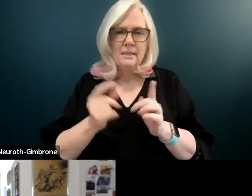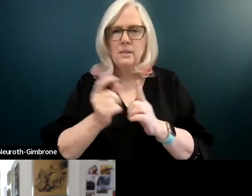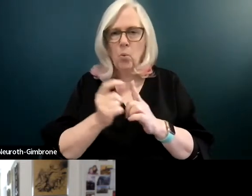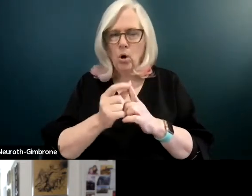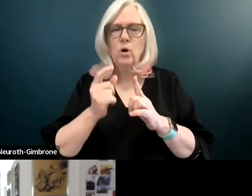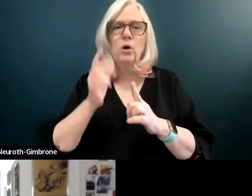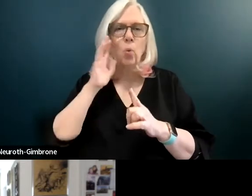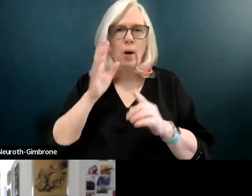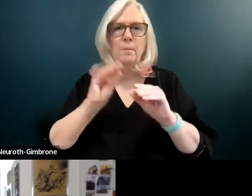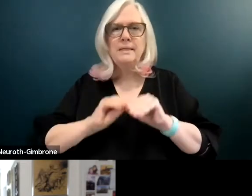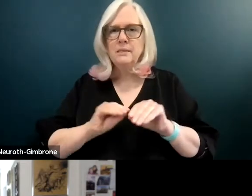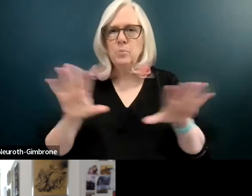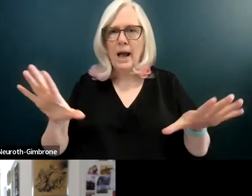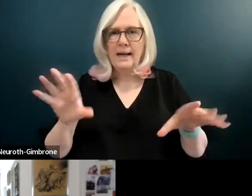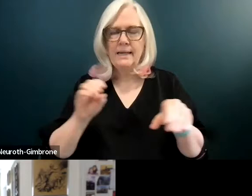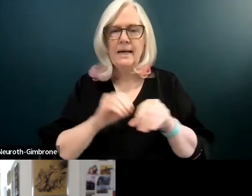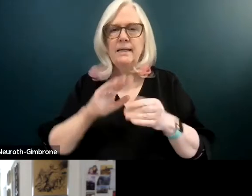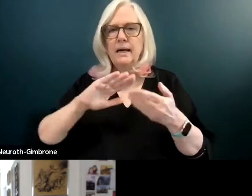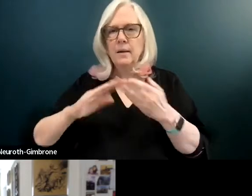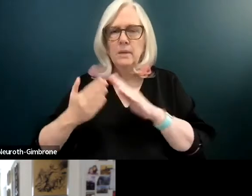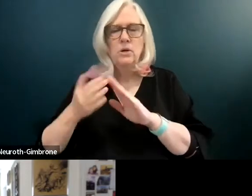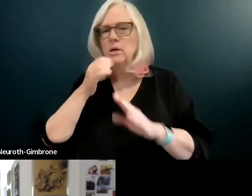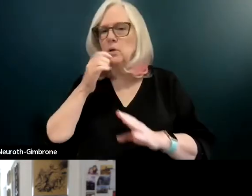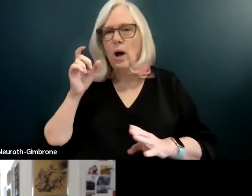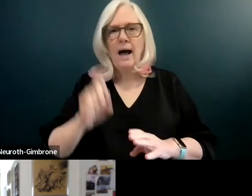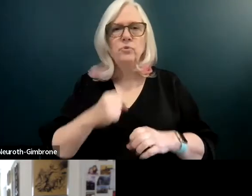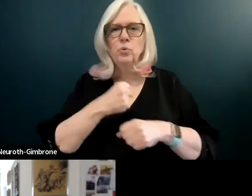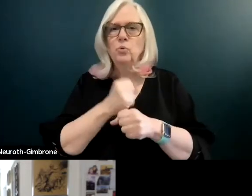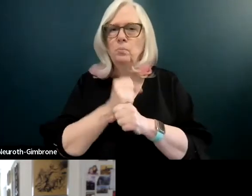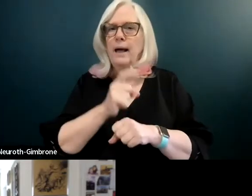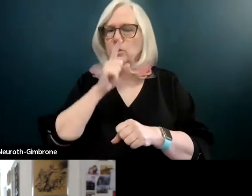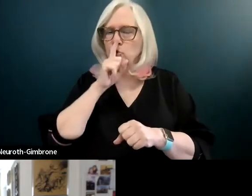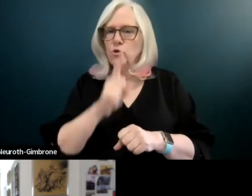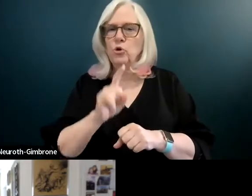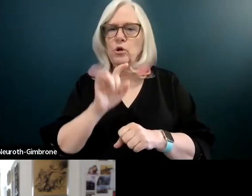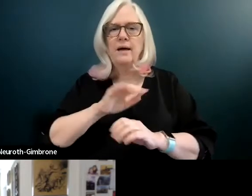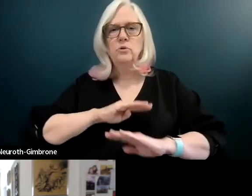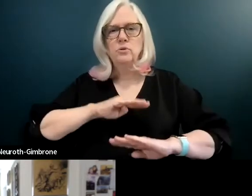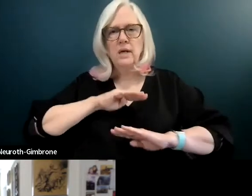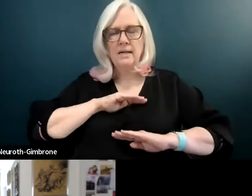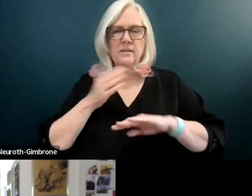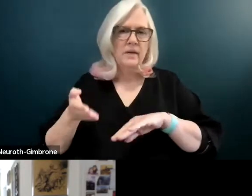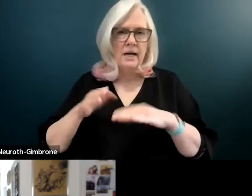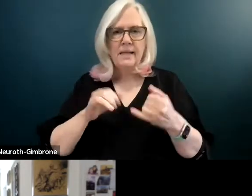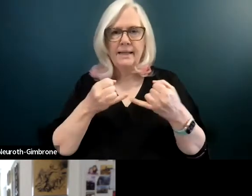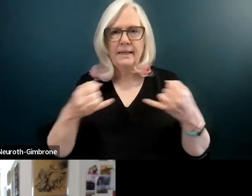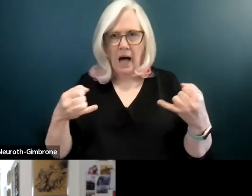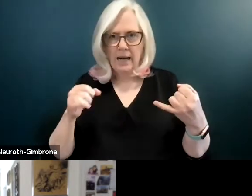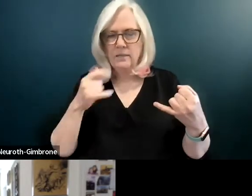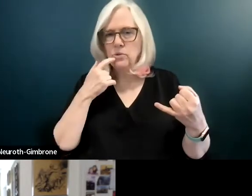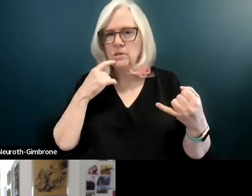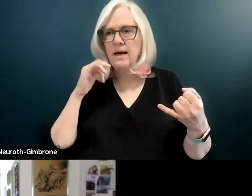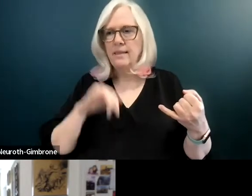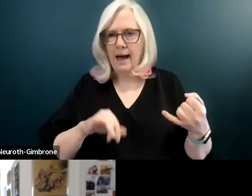community, that you don't have to make sure that you meet a deadline to say, I need this. Yeah. And